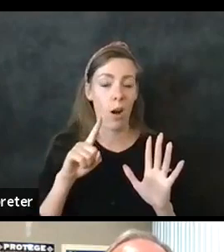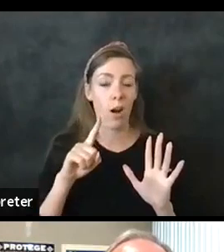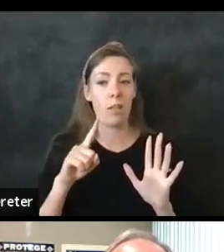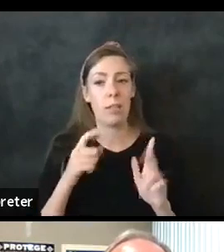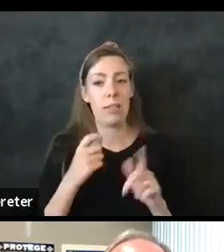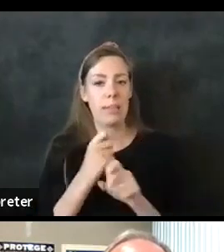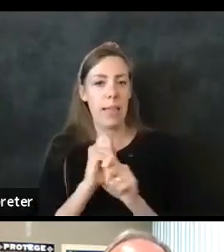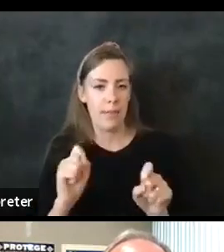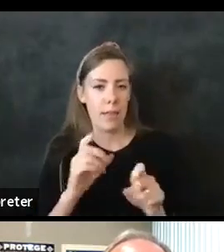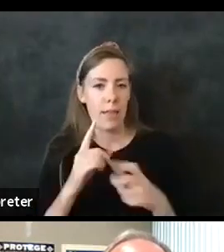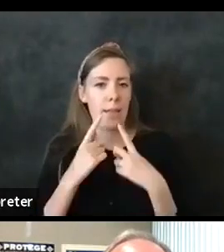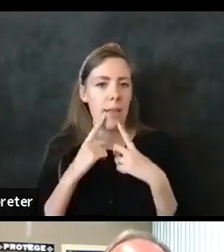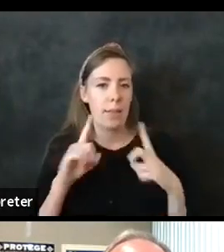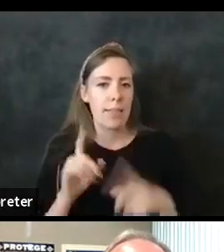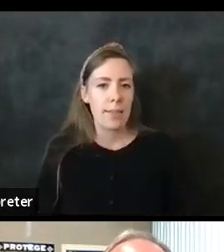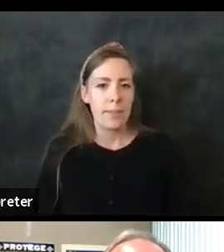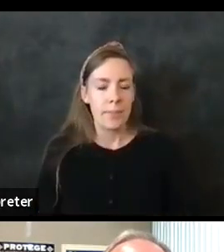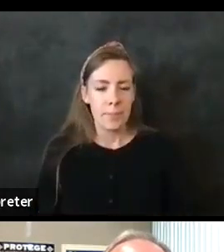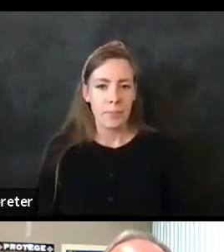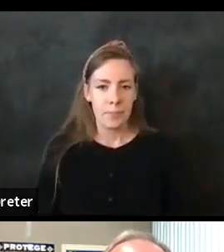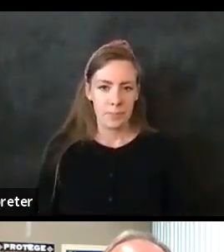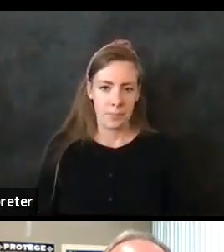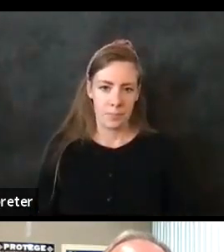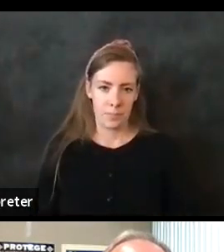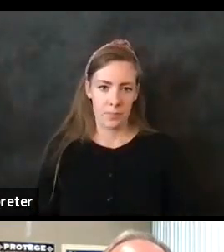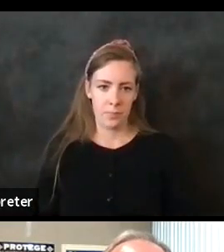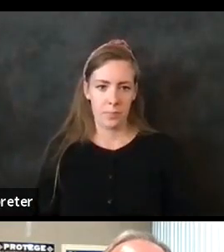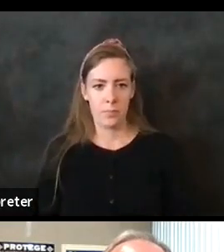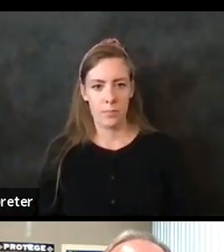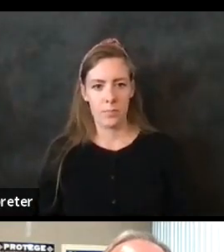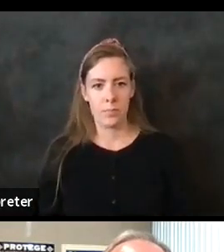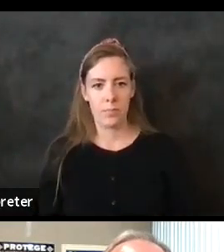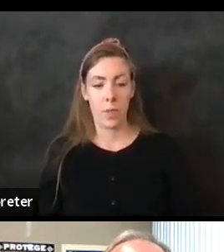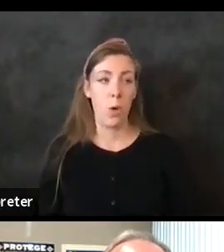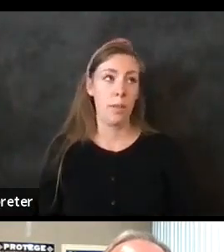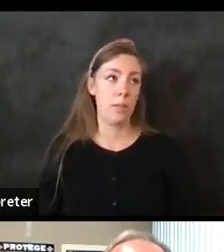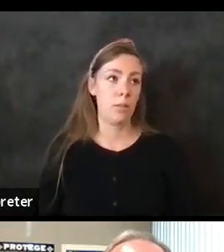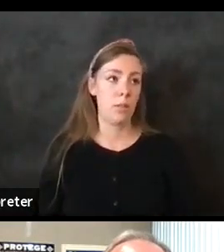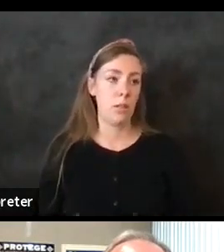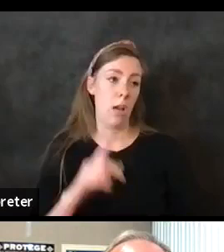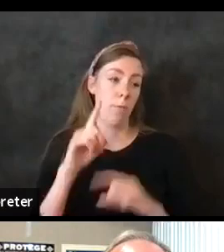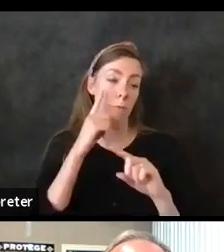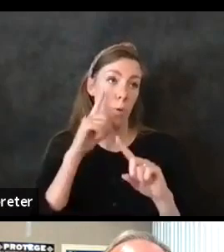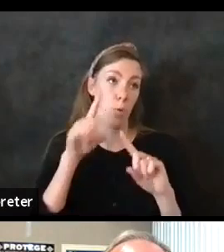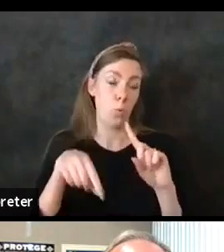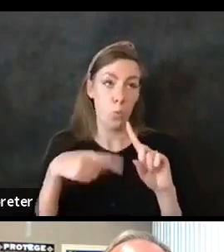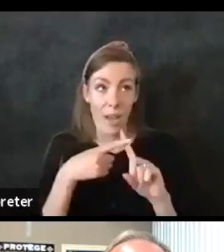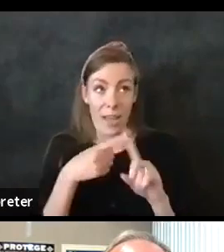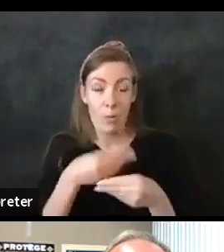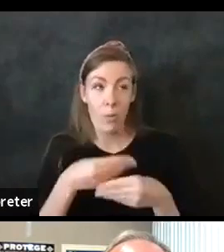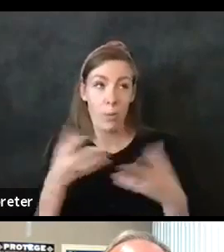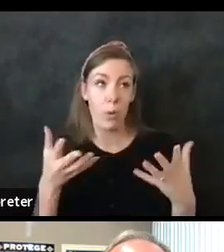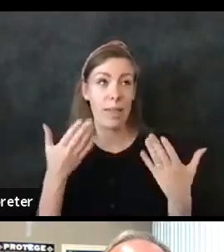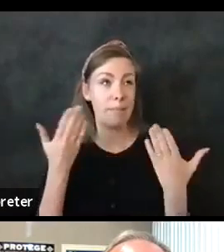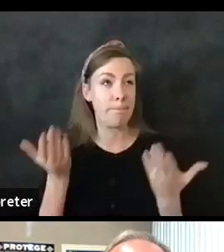safety. Okay. And in terms of when it's coming out, Paul, I did see that